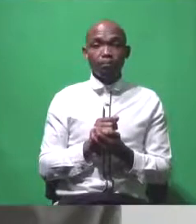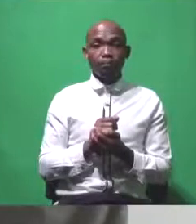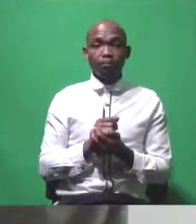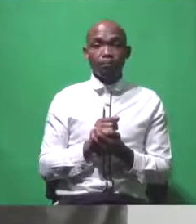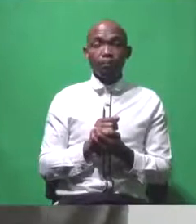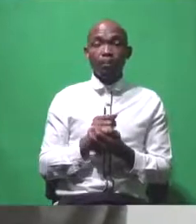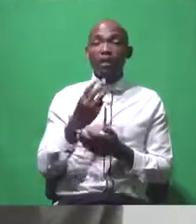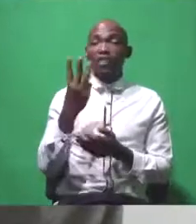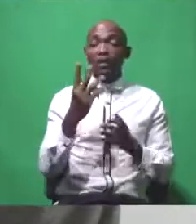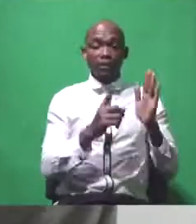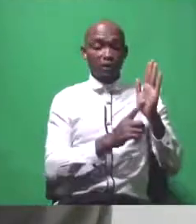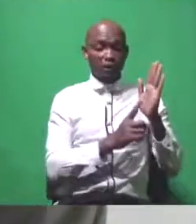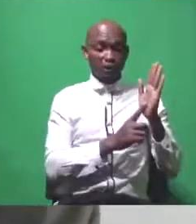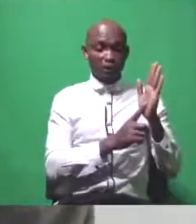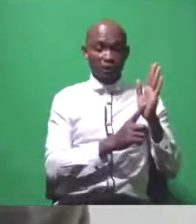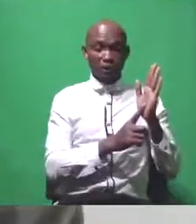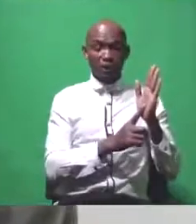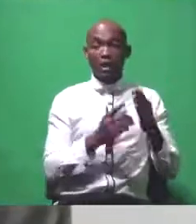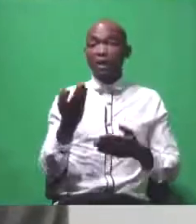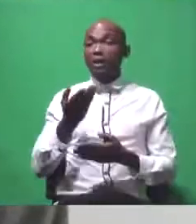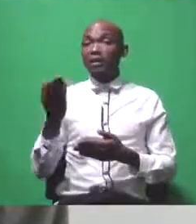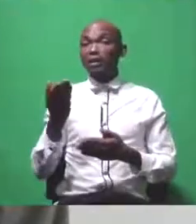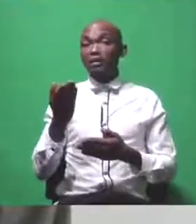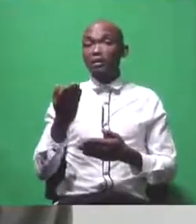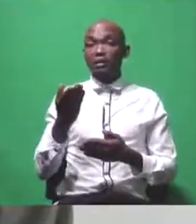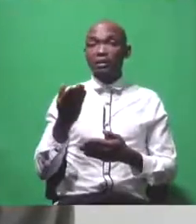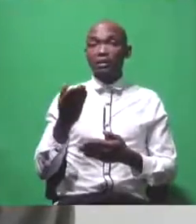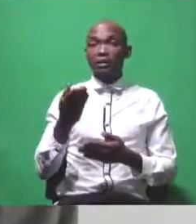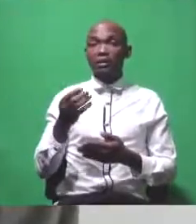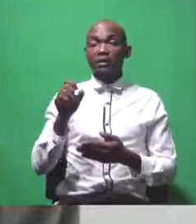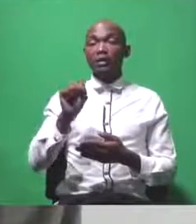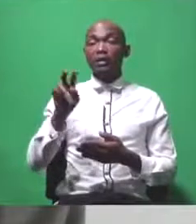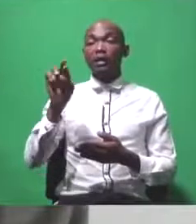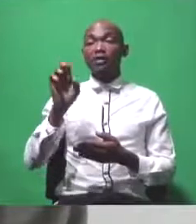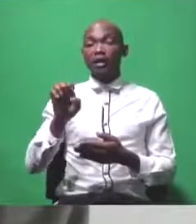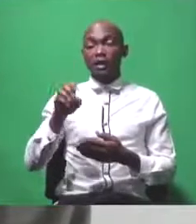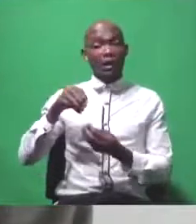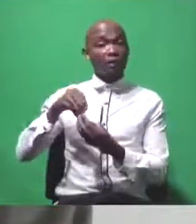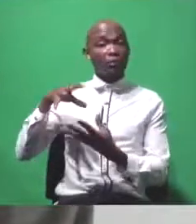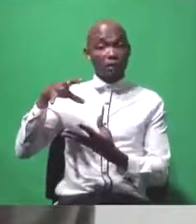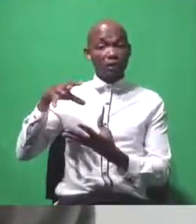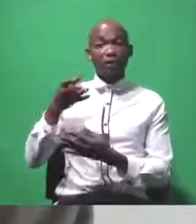Fertilizer 36. Another one is a sundry expenses,